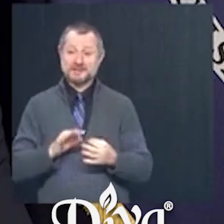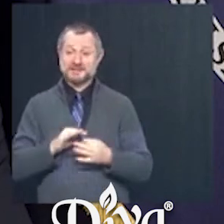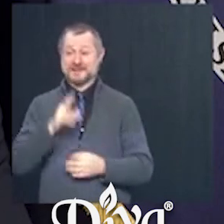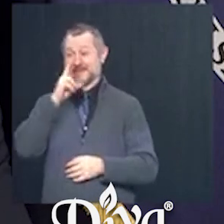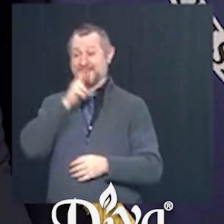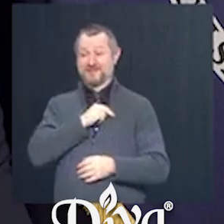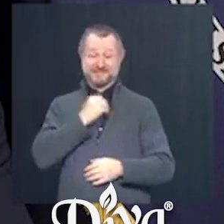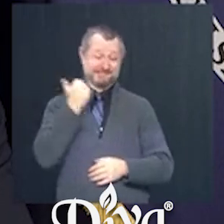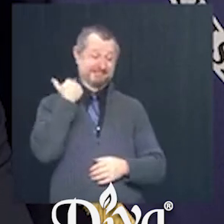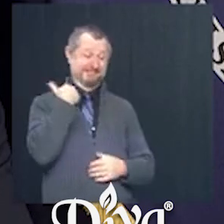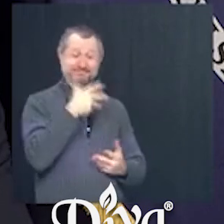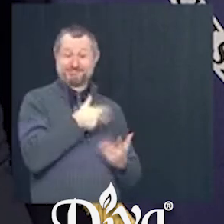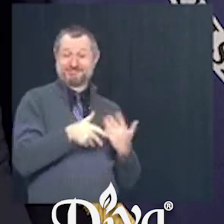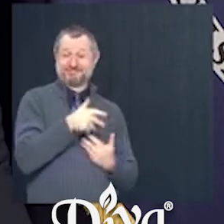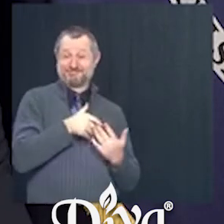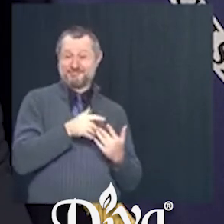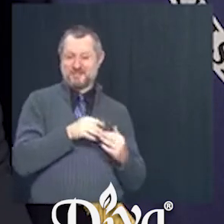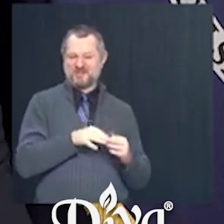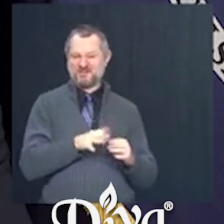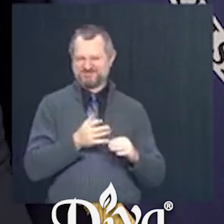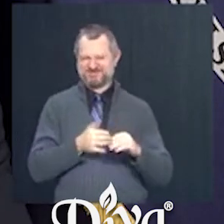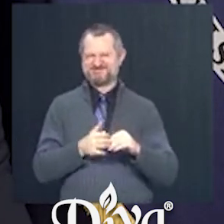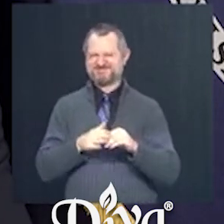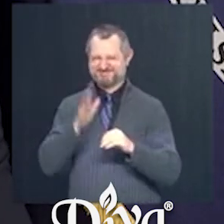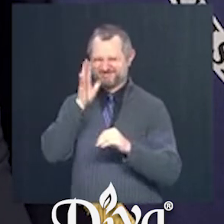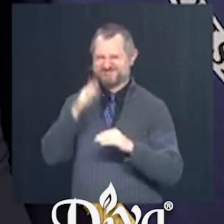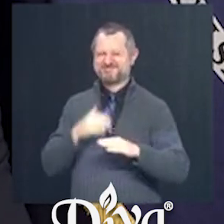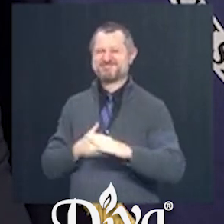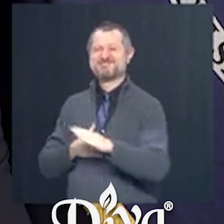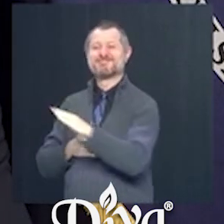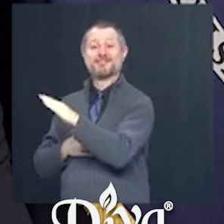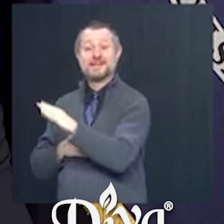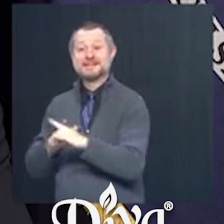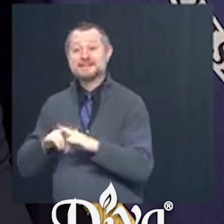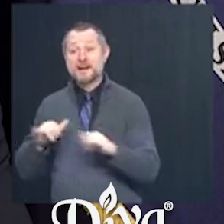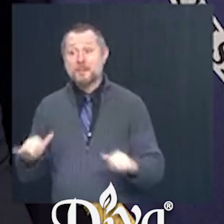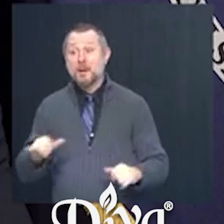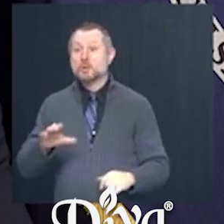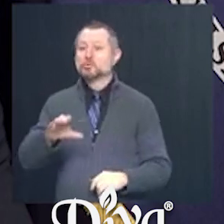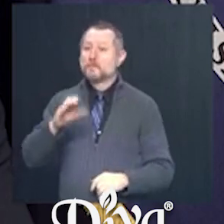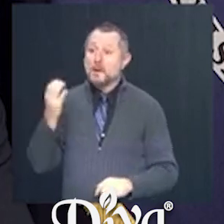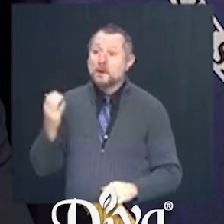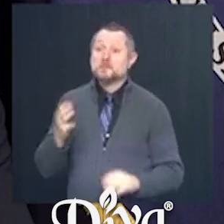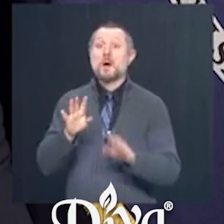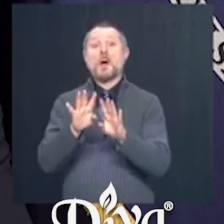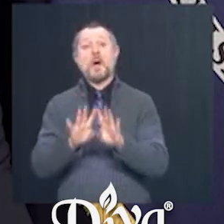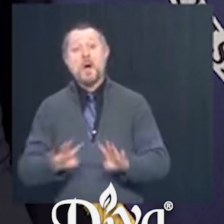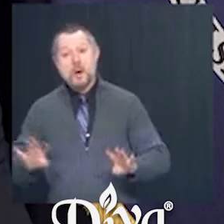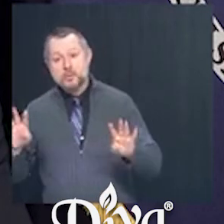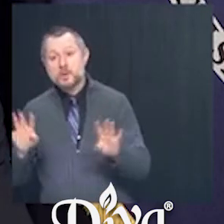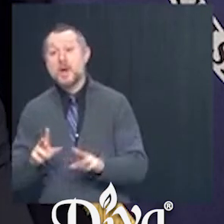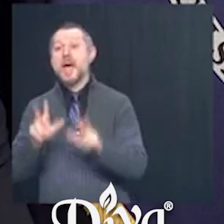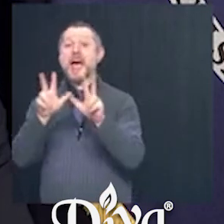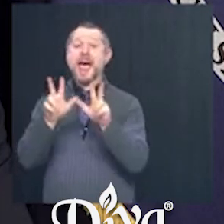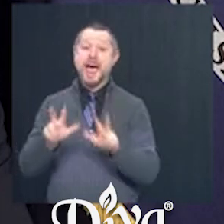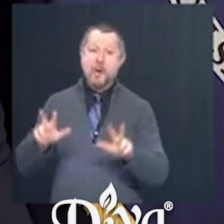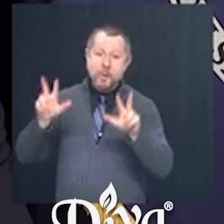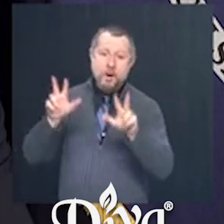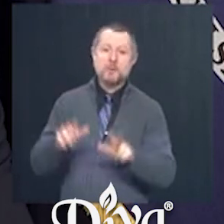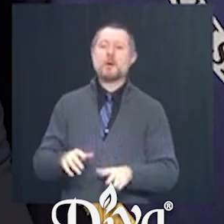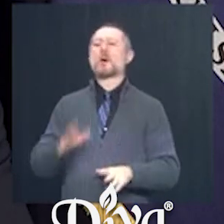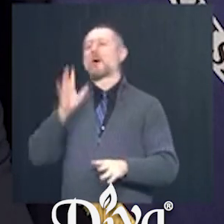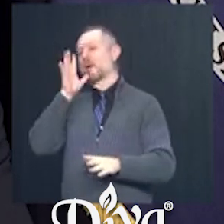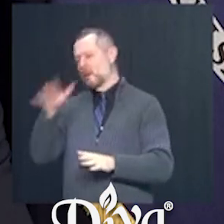just starting to break, and then the Christmas, Hanukkah, Kwanzaa wave is going to start. So I